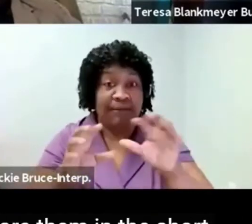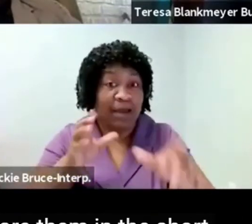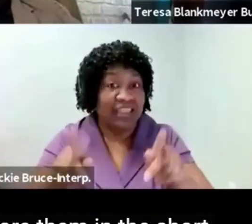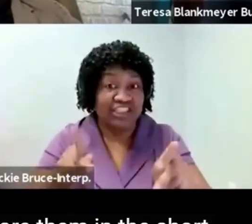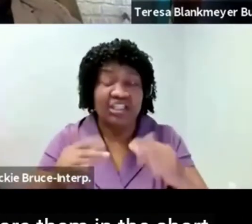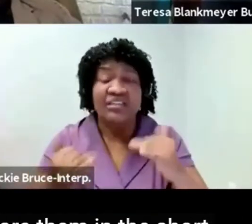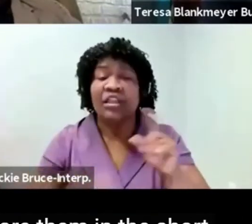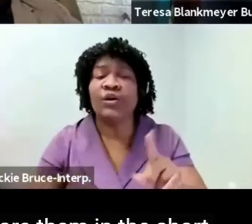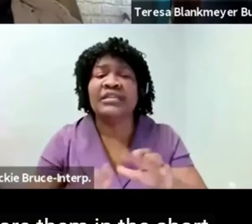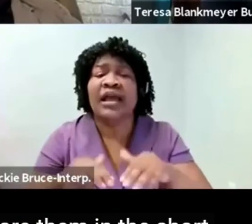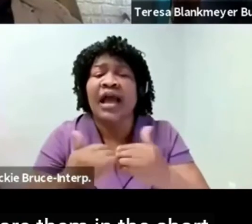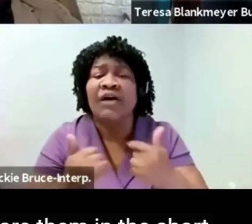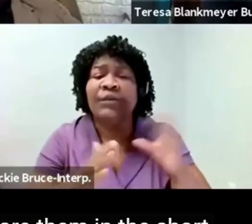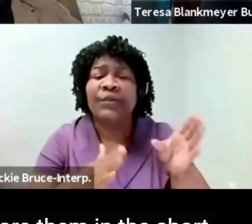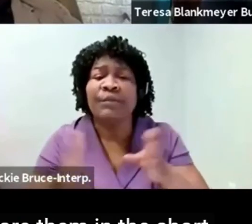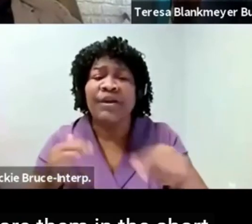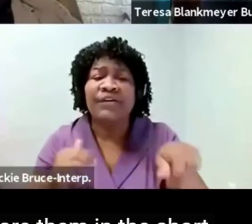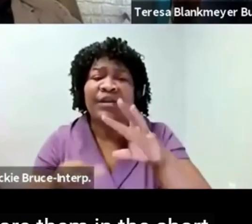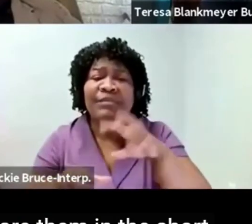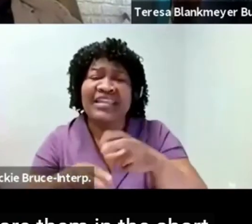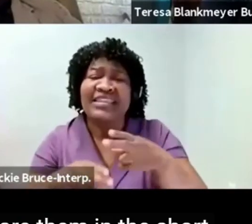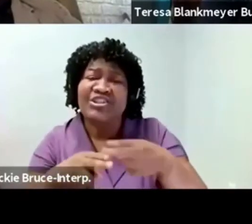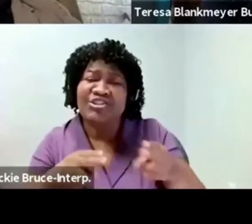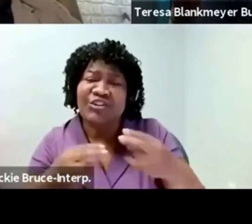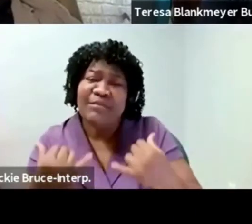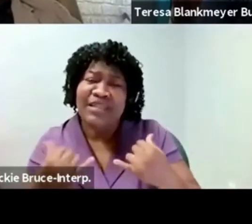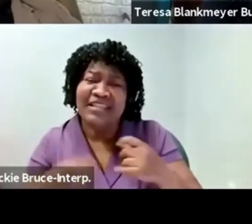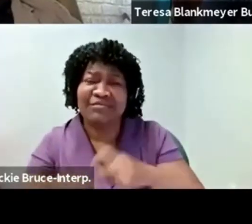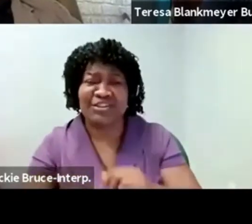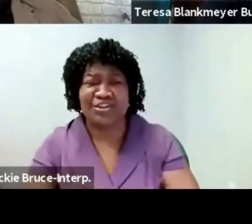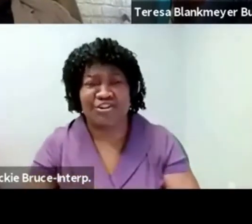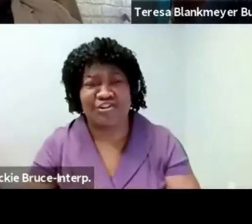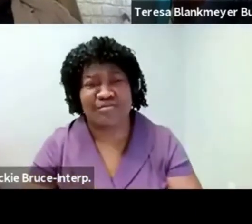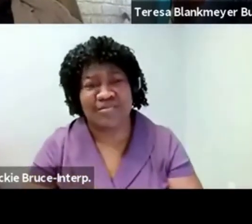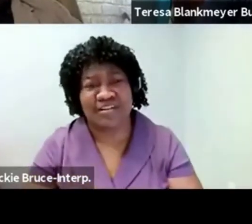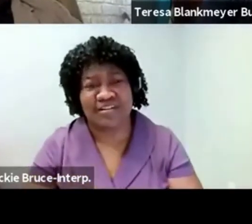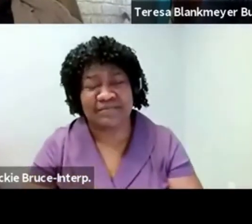question is how to prepare them in the short and medium term.